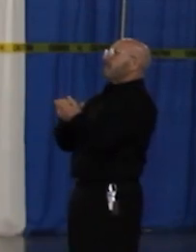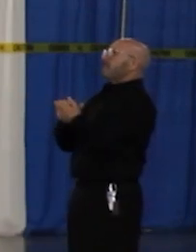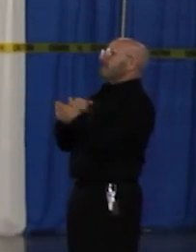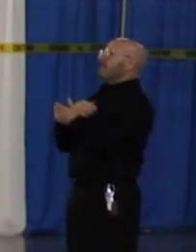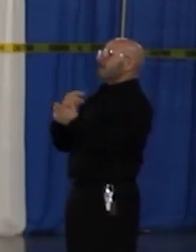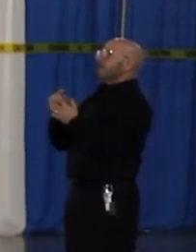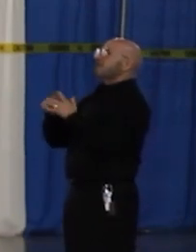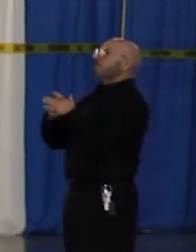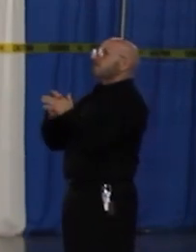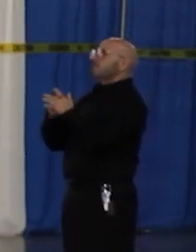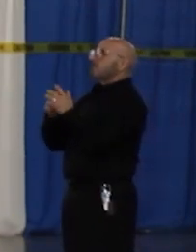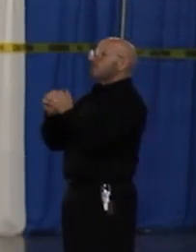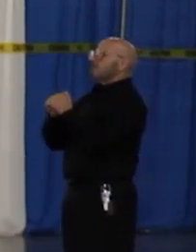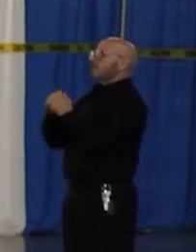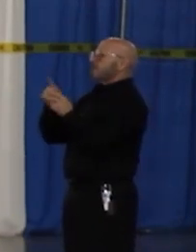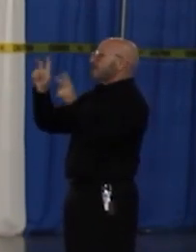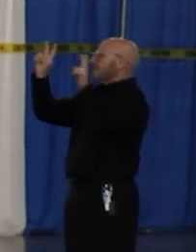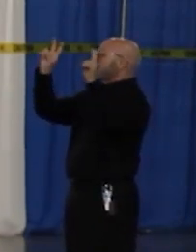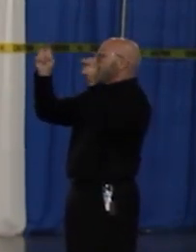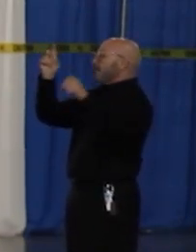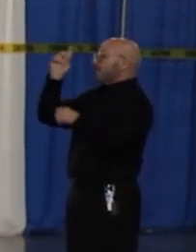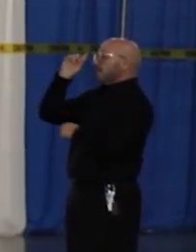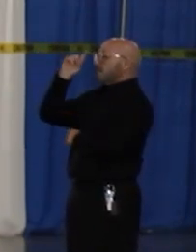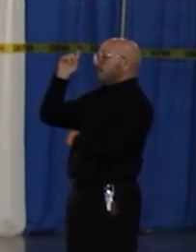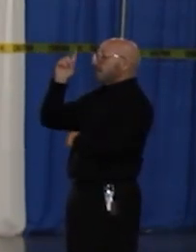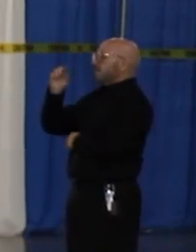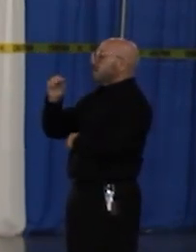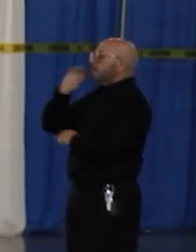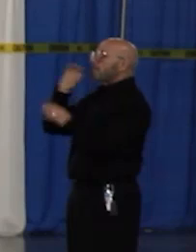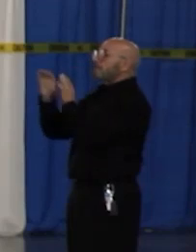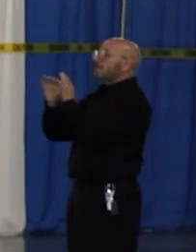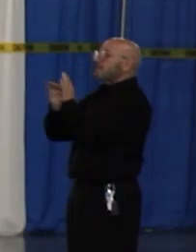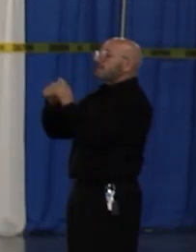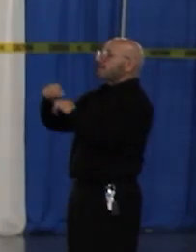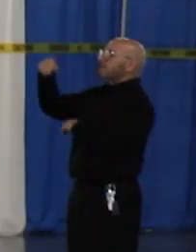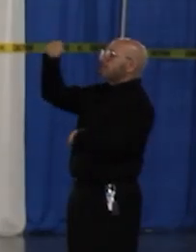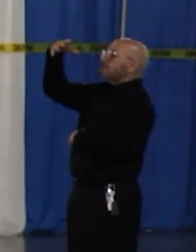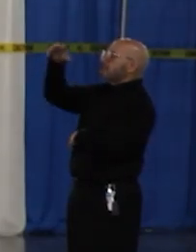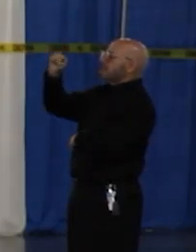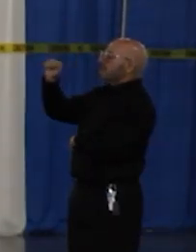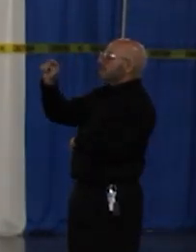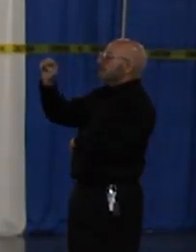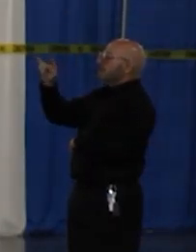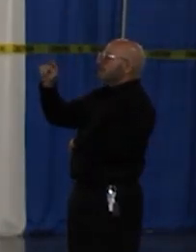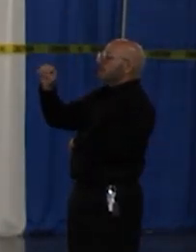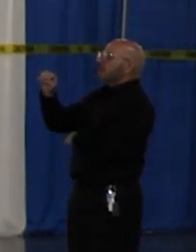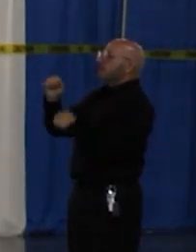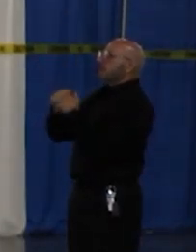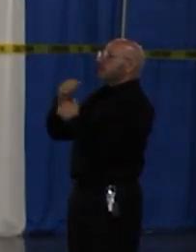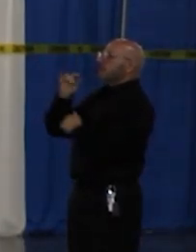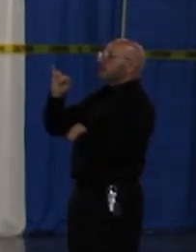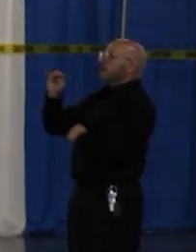So starting off here on this title slide, we have a satellite imagery, infrared imagery of Hurricane Beryl making landfall